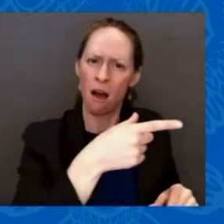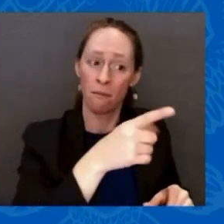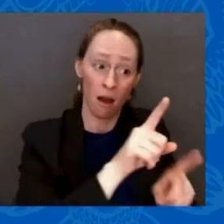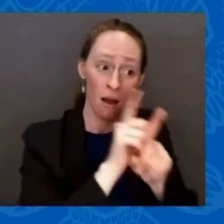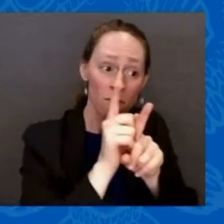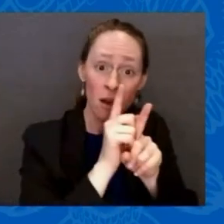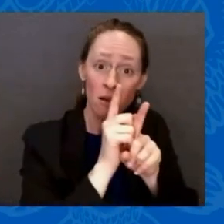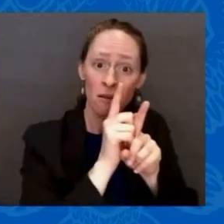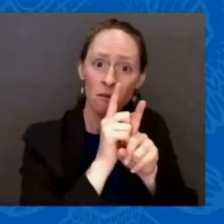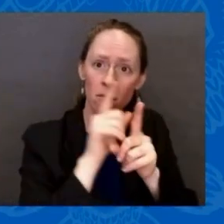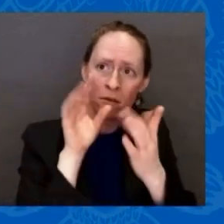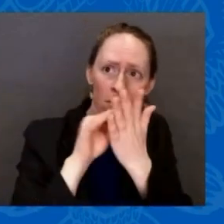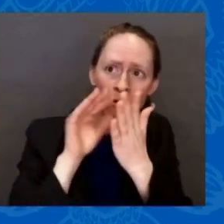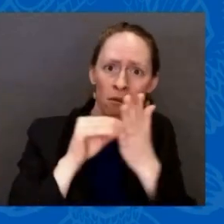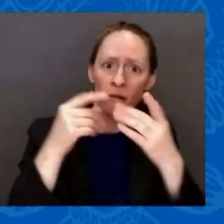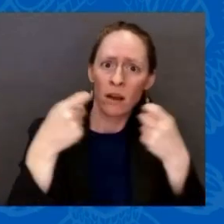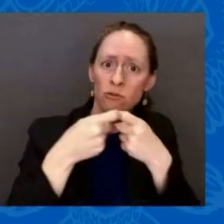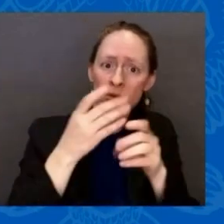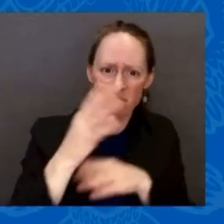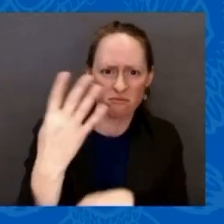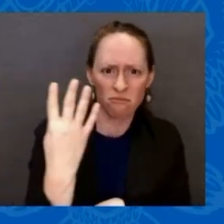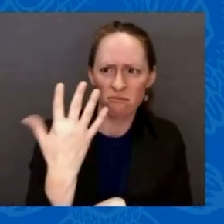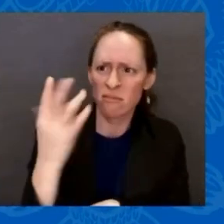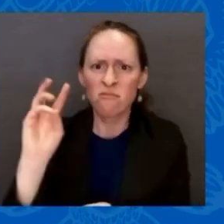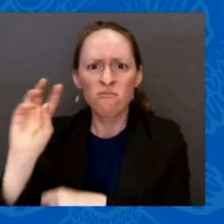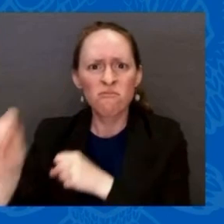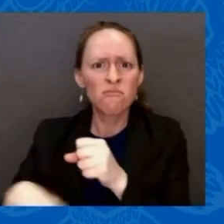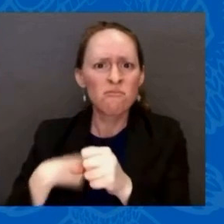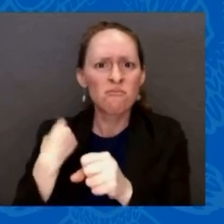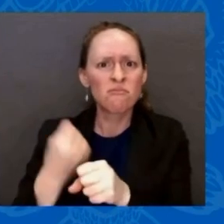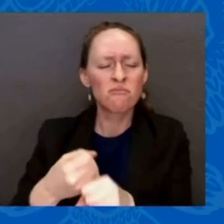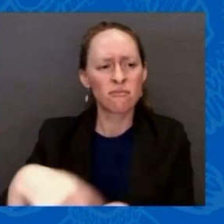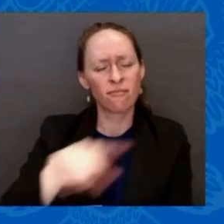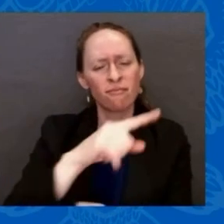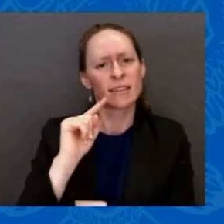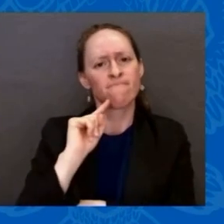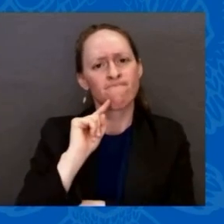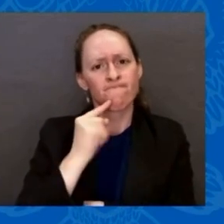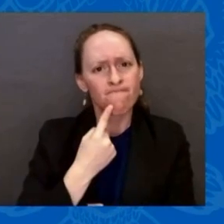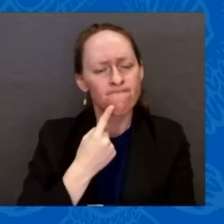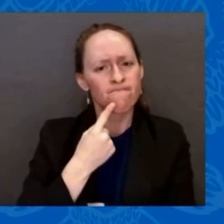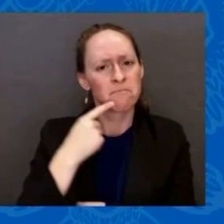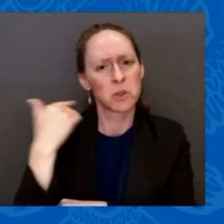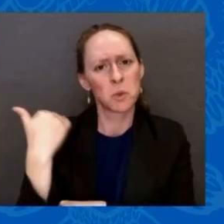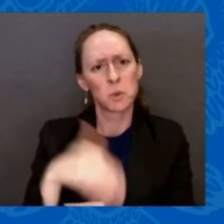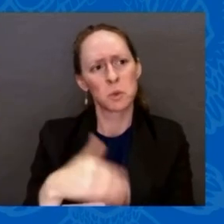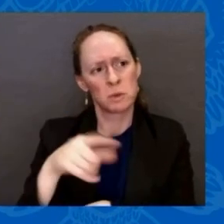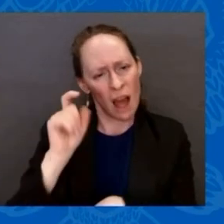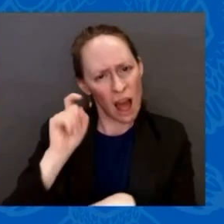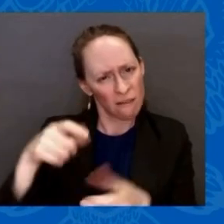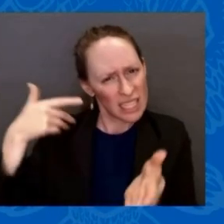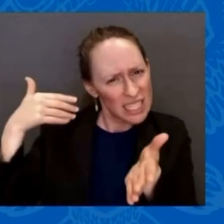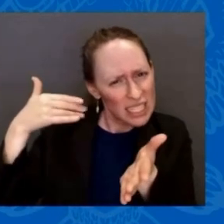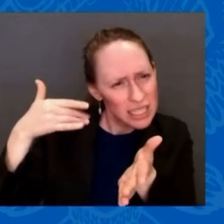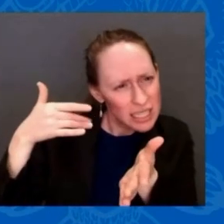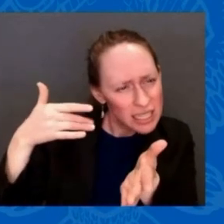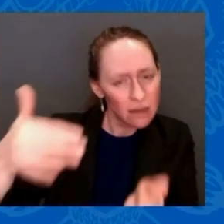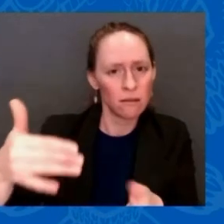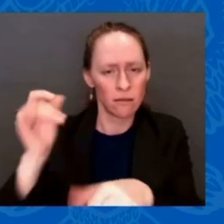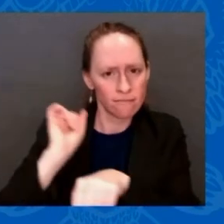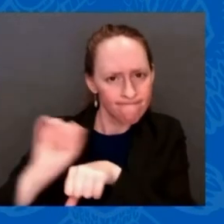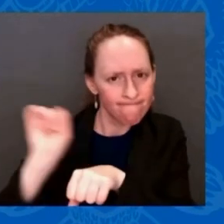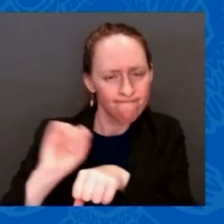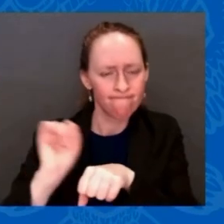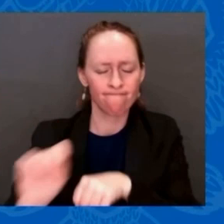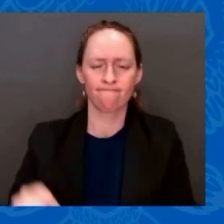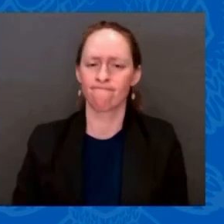electrician, a labor electrician, until that happens. Look, pay for low-wage workers has grown at the fastest pace in over two